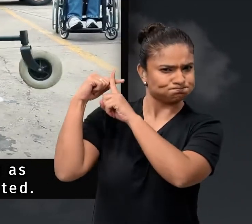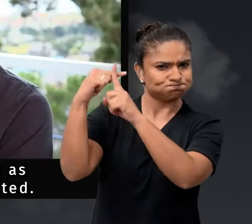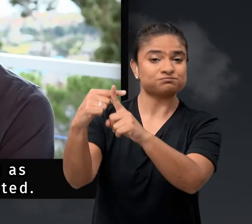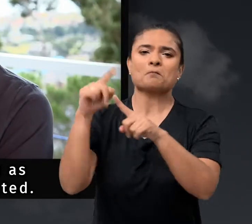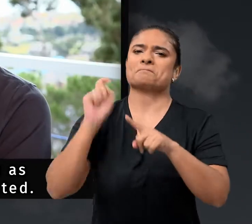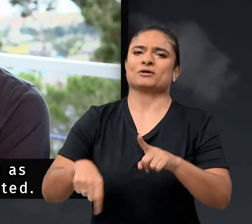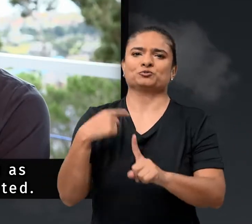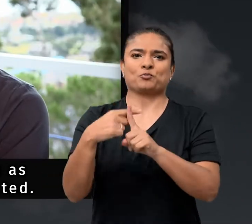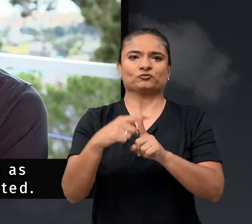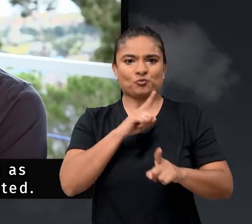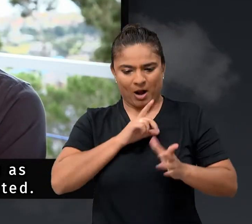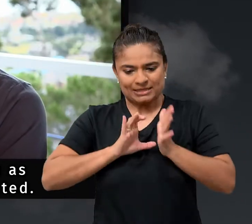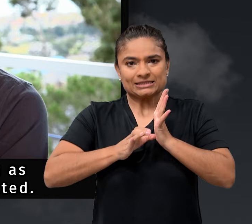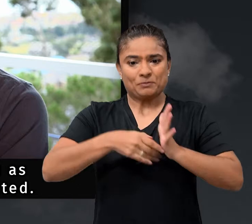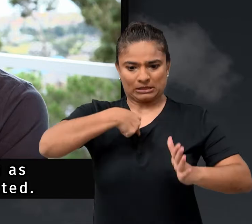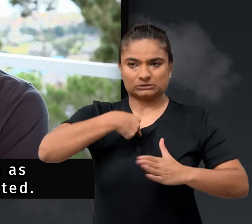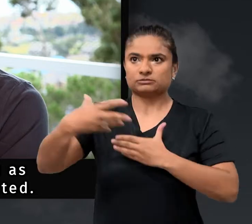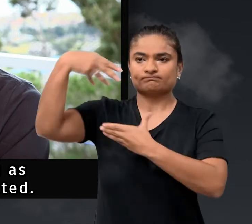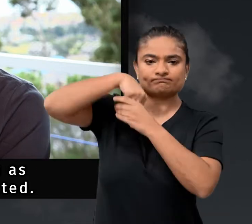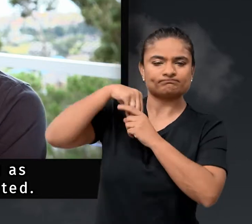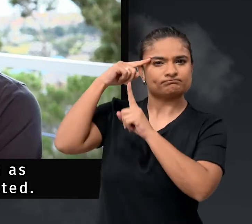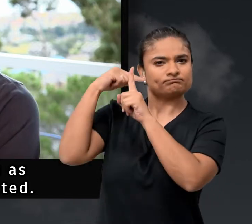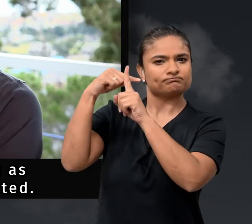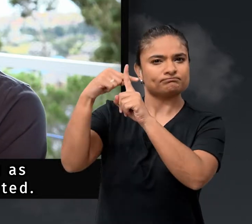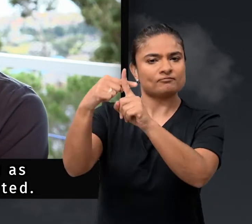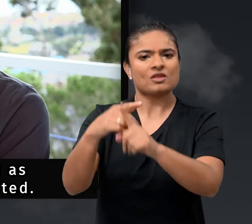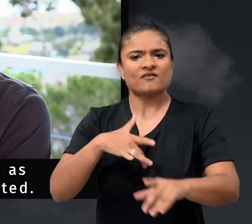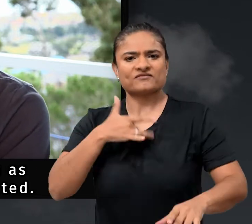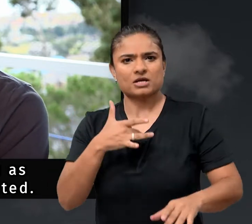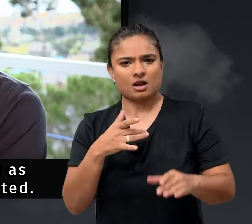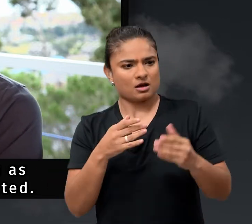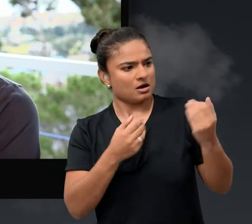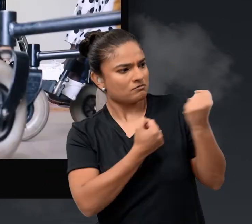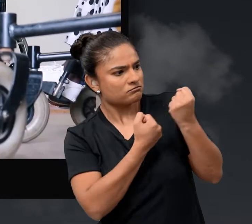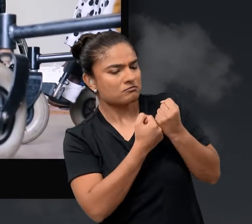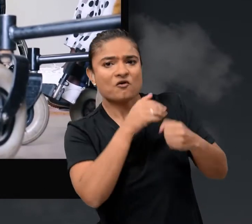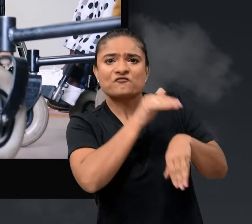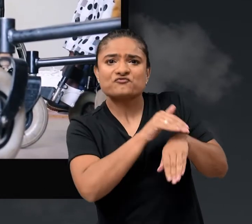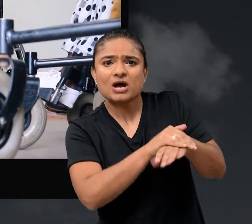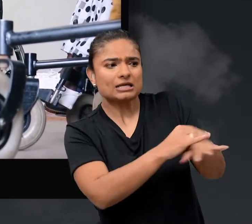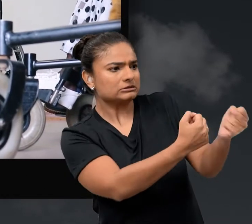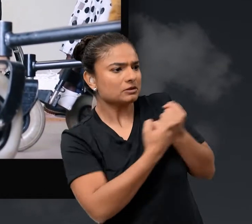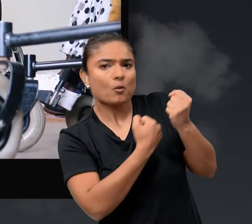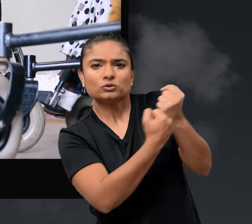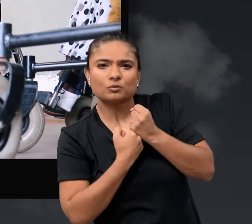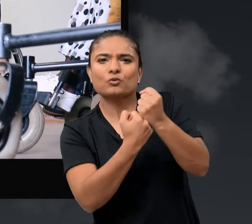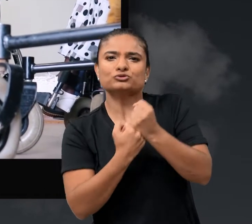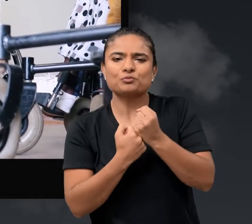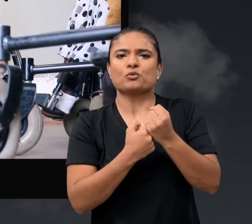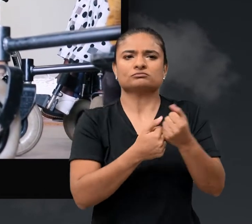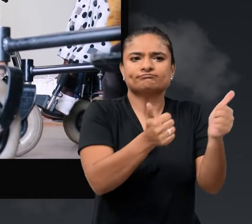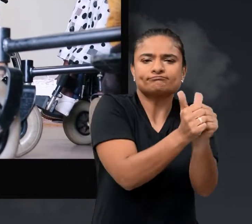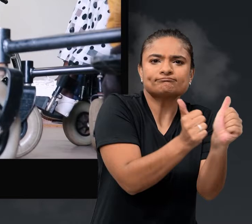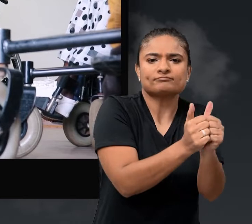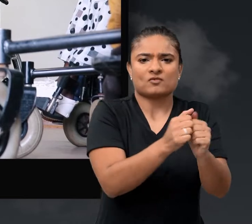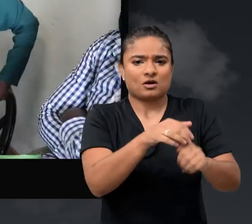When it comes to peer support, you as a peer supporter needs to be educated. You need to understand what